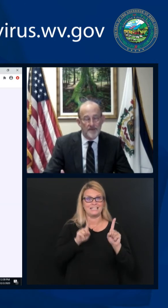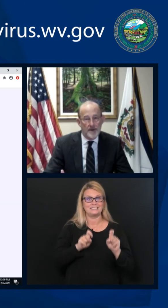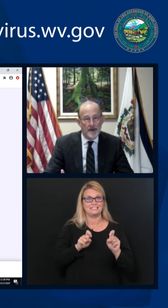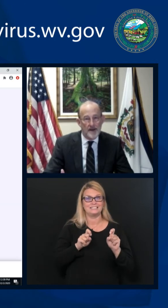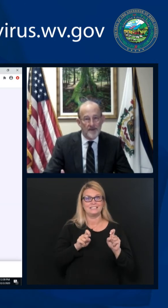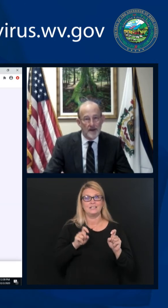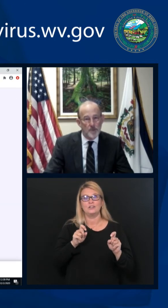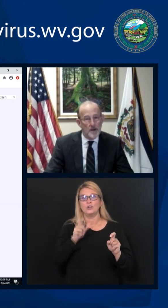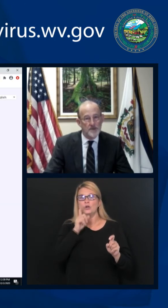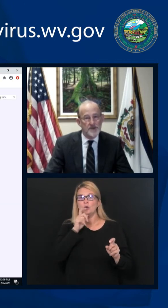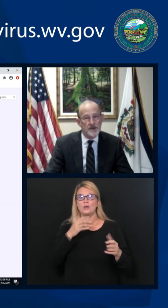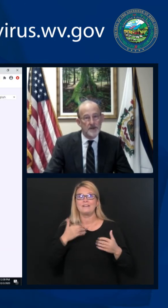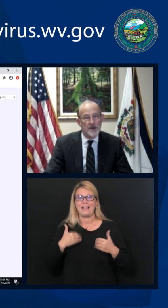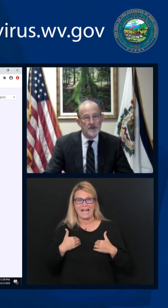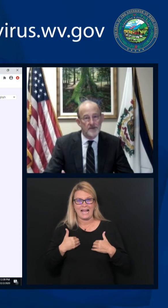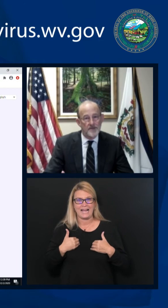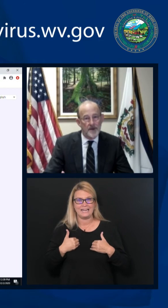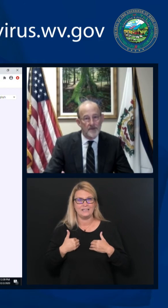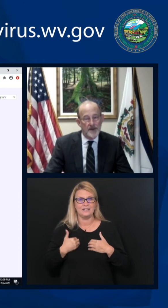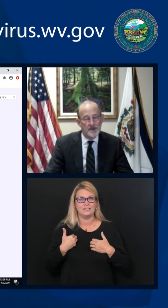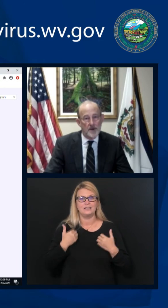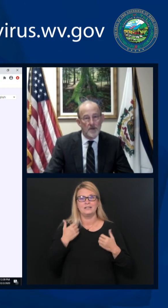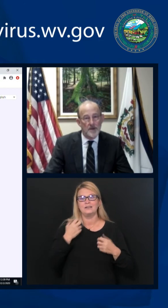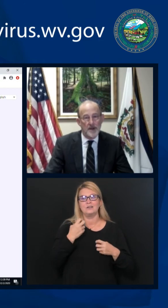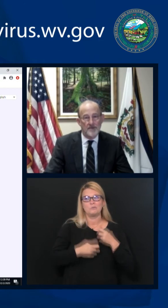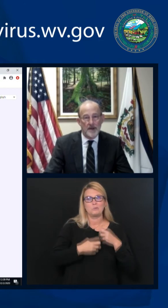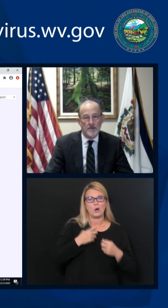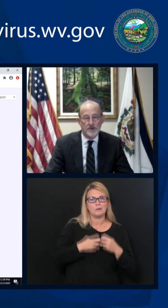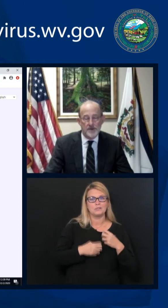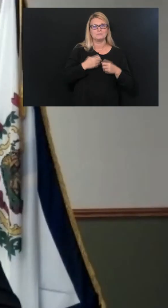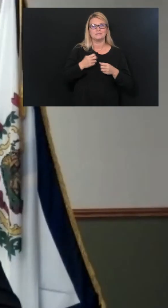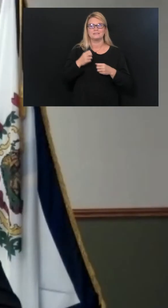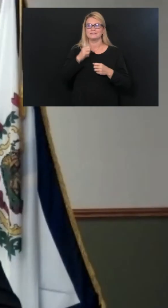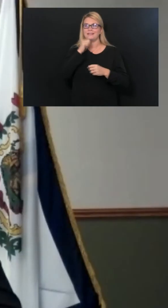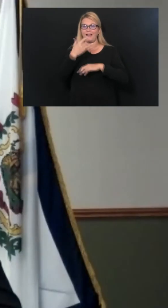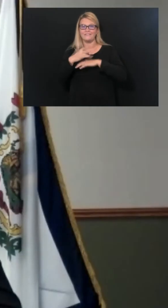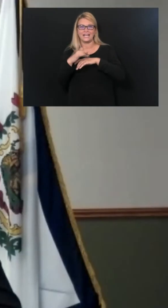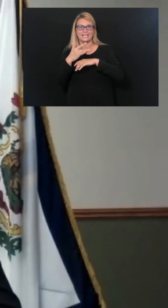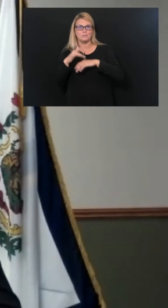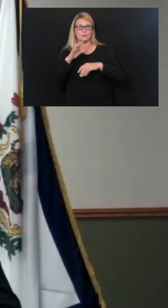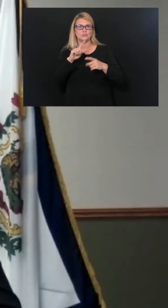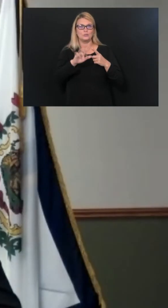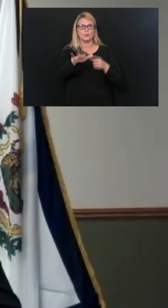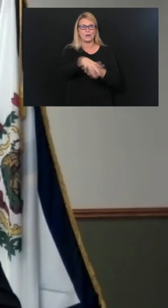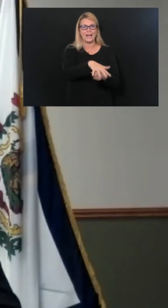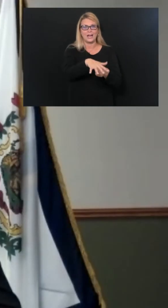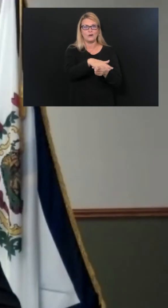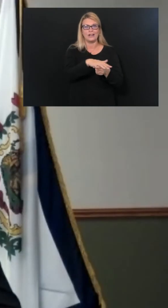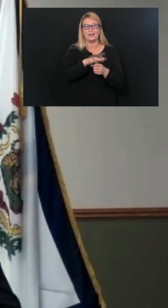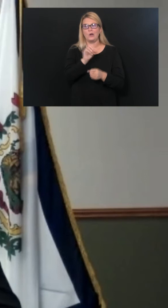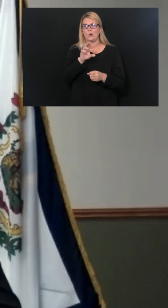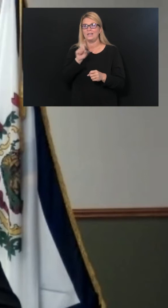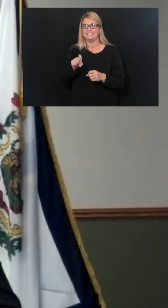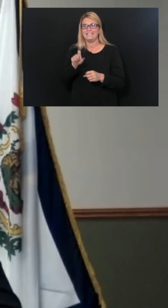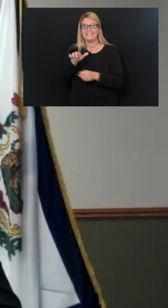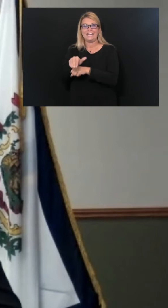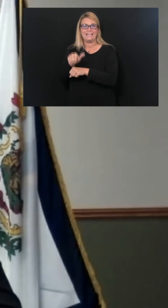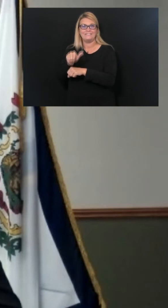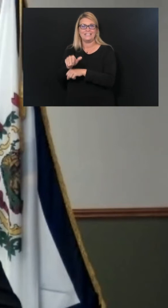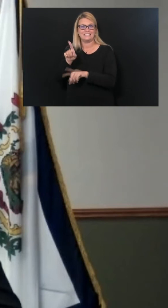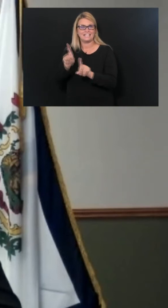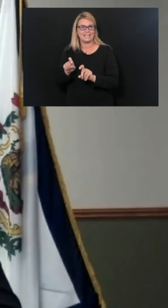have had problems testing because of tests only being available in certain areas in the evening. This will allow you to test.